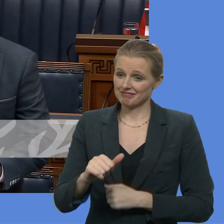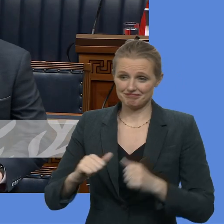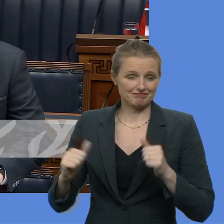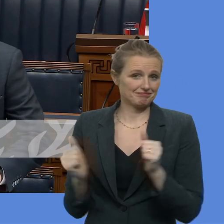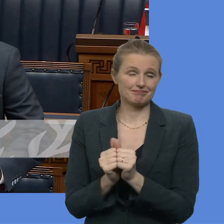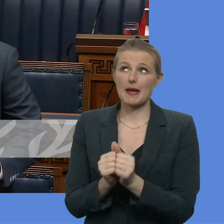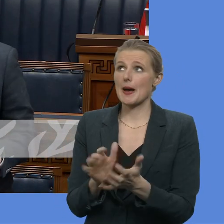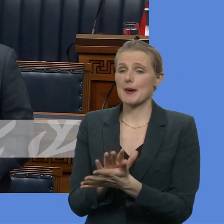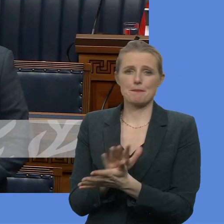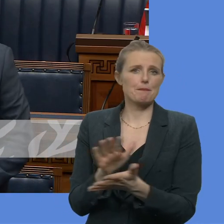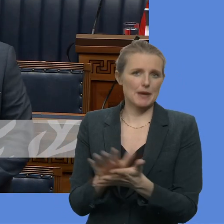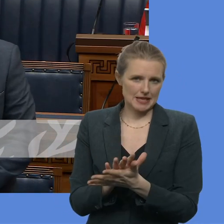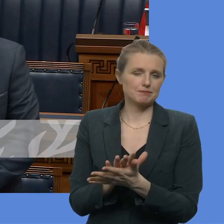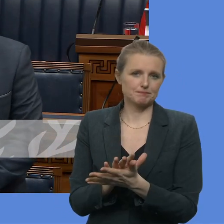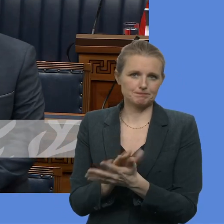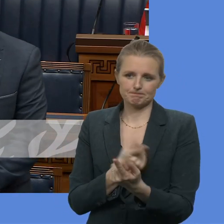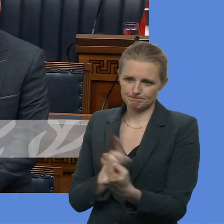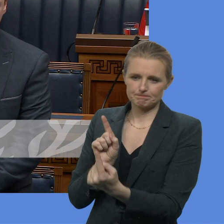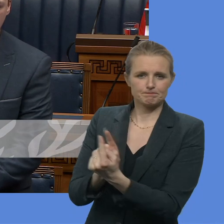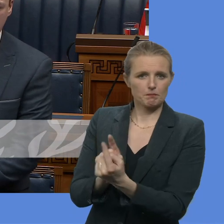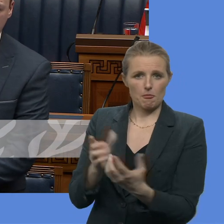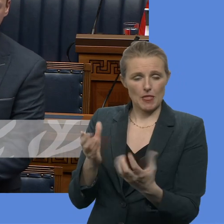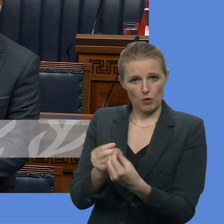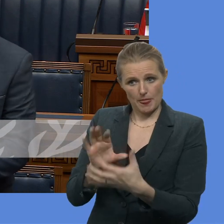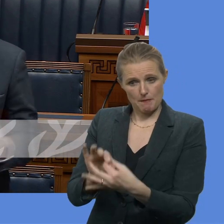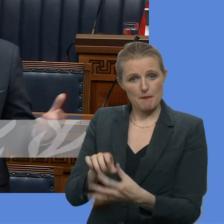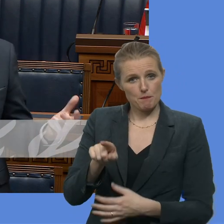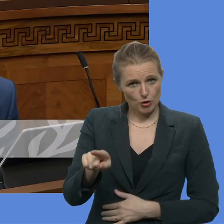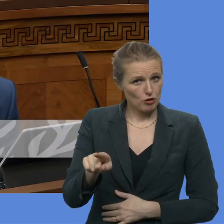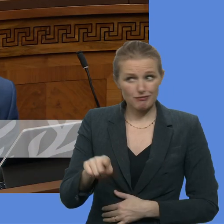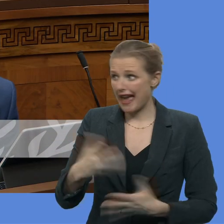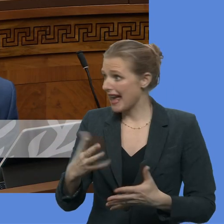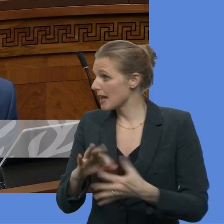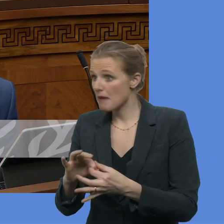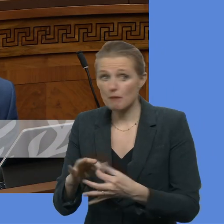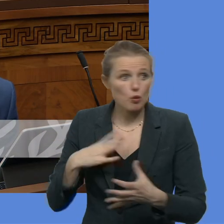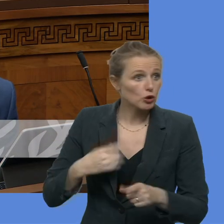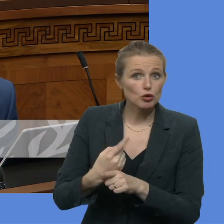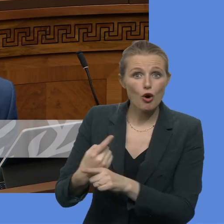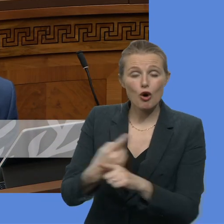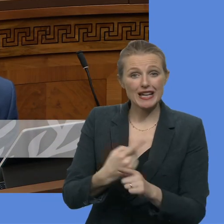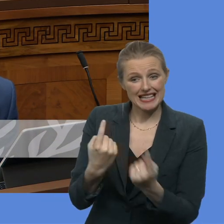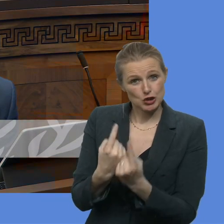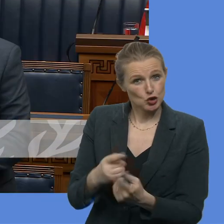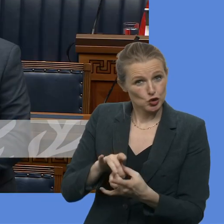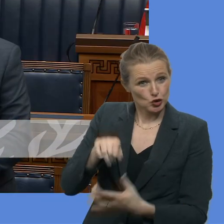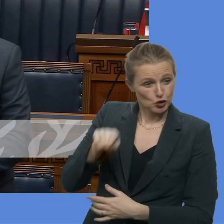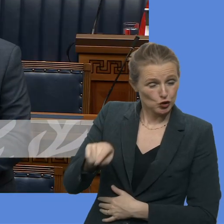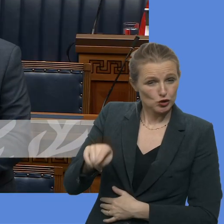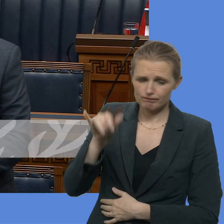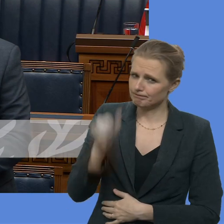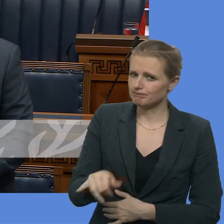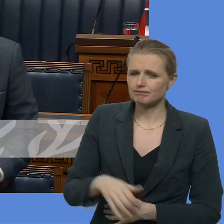more than happy to meet with the member, indeed any member, to discuss these issues, because I think it